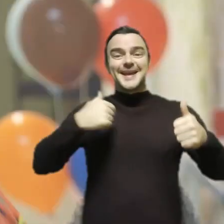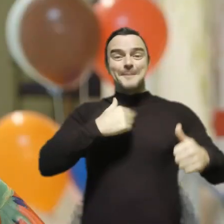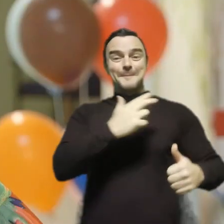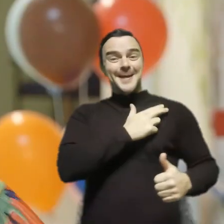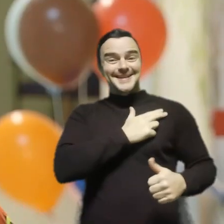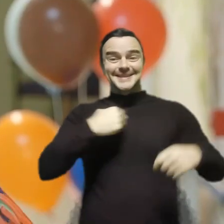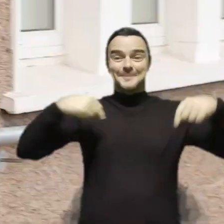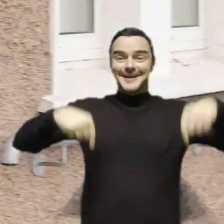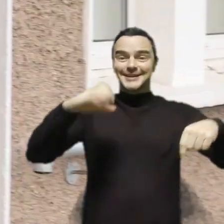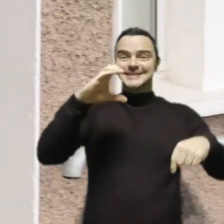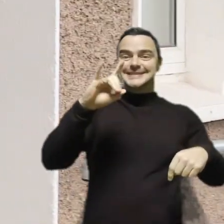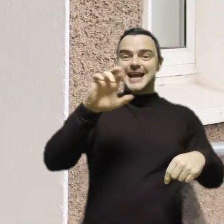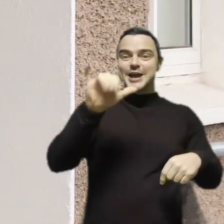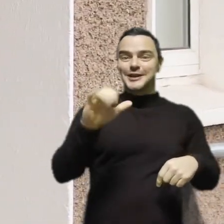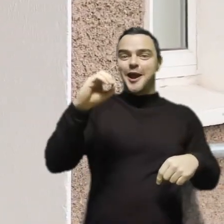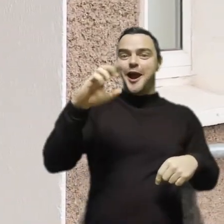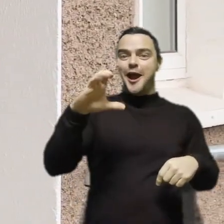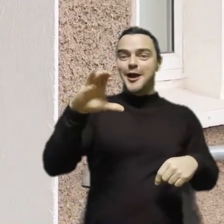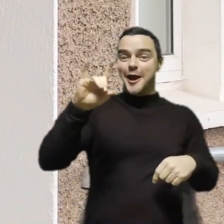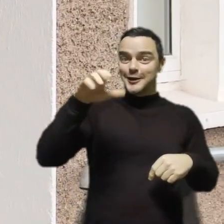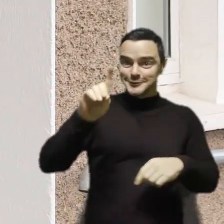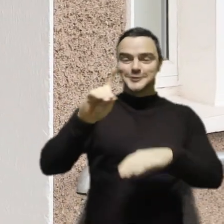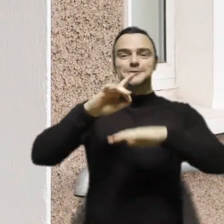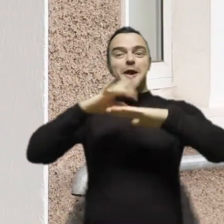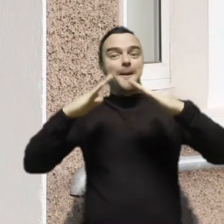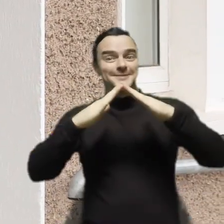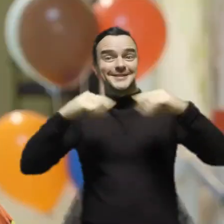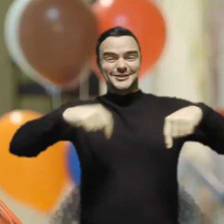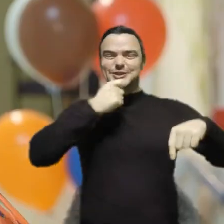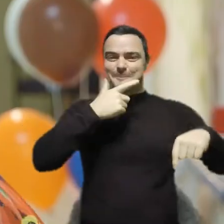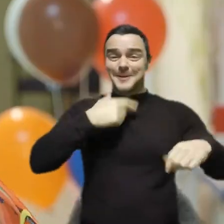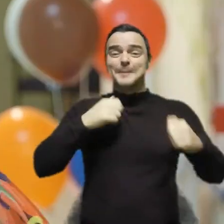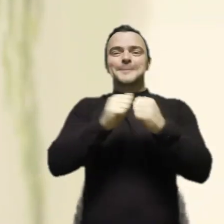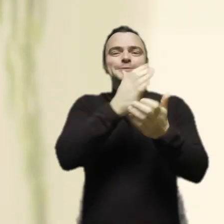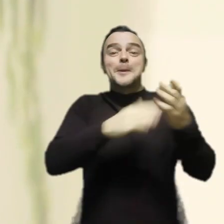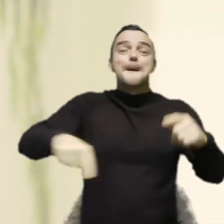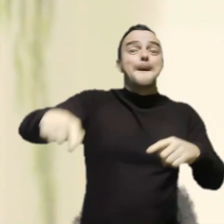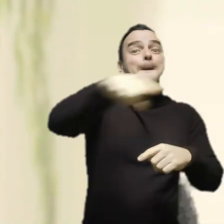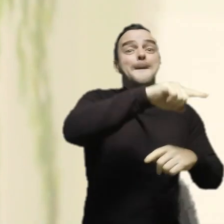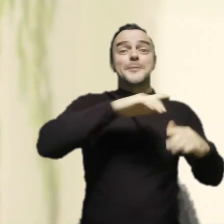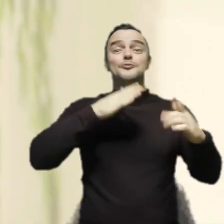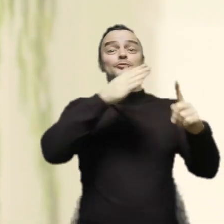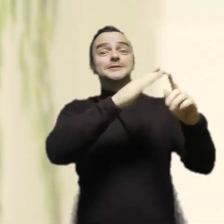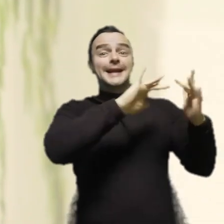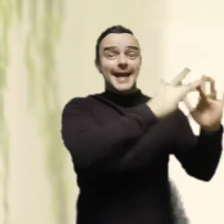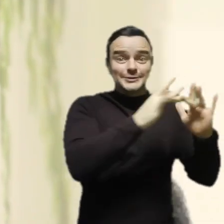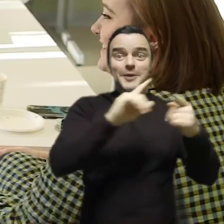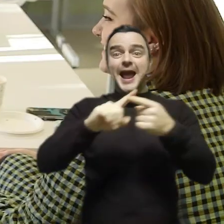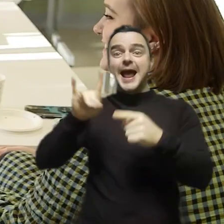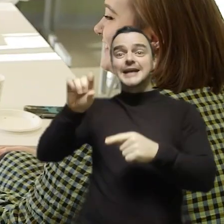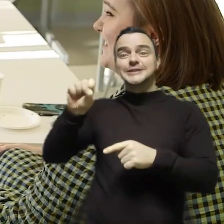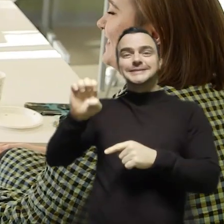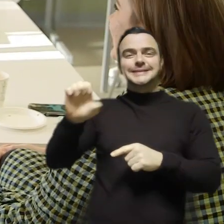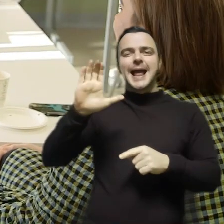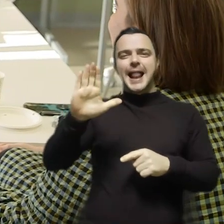Hi, I'm Panti Bliss, and I am here at Cherry Orchard Hospital in Dublin to meet some members of the Reach Out Network, the HSE's